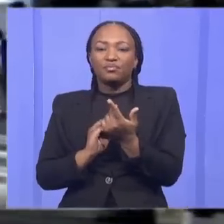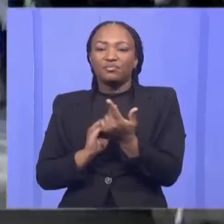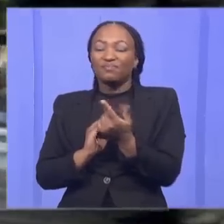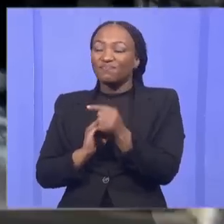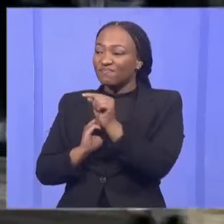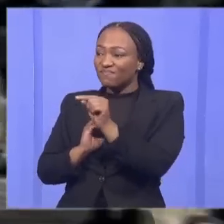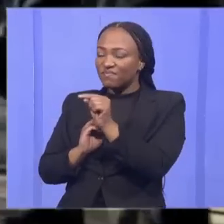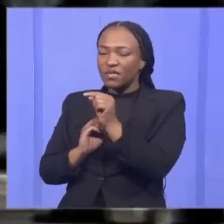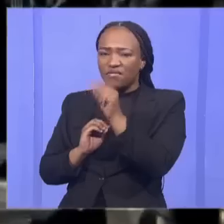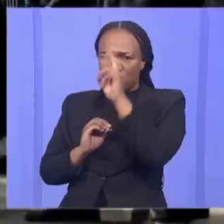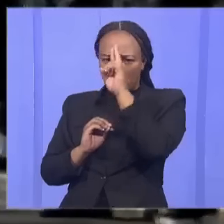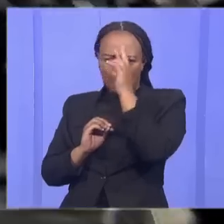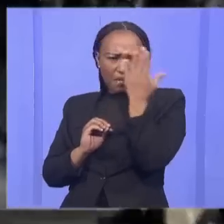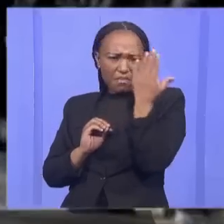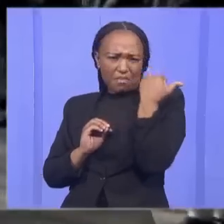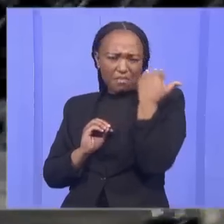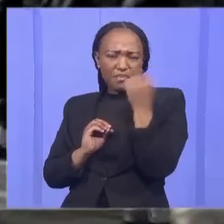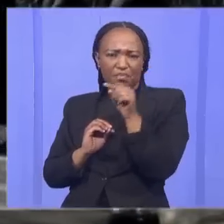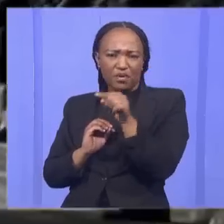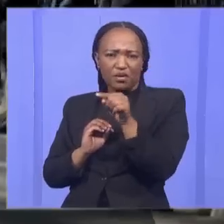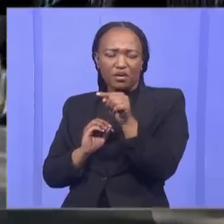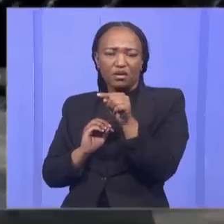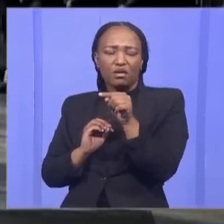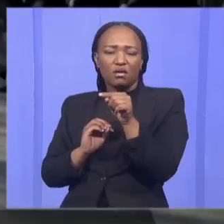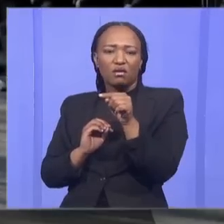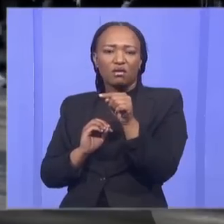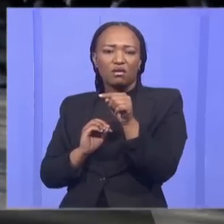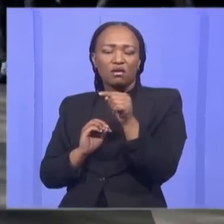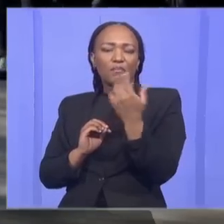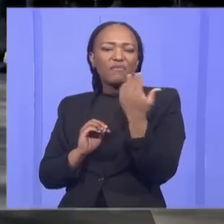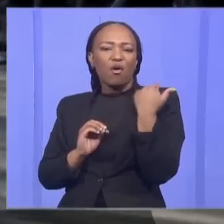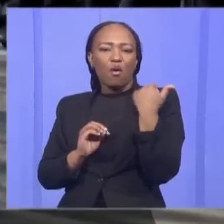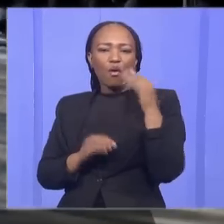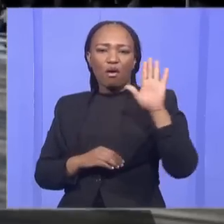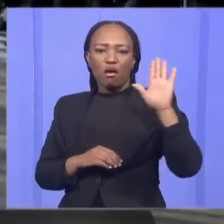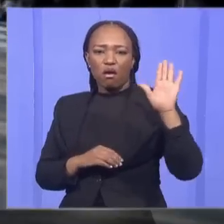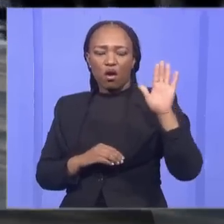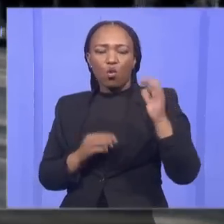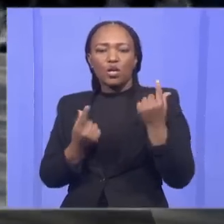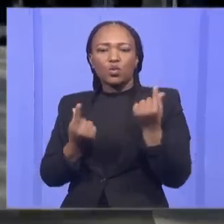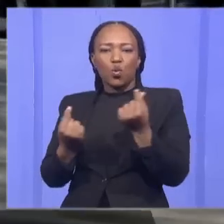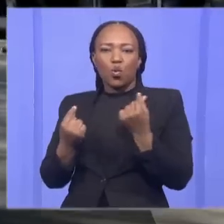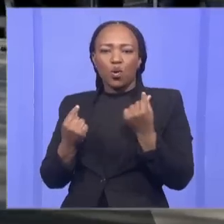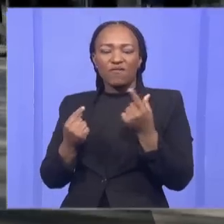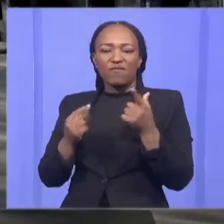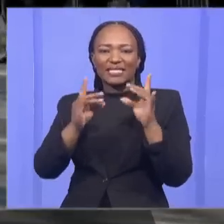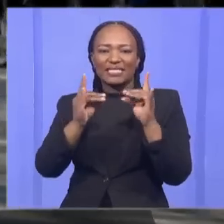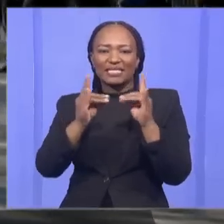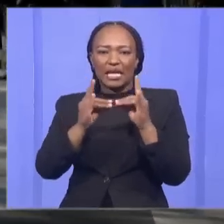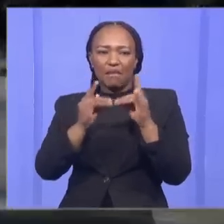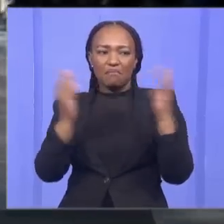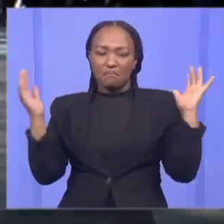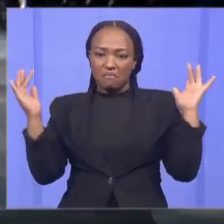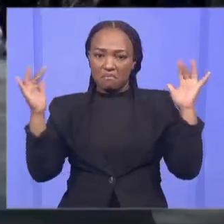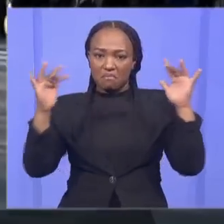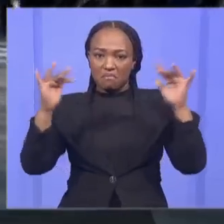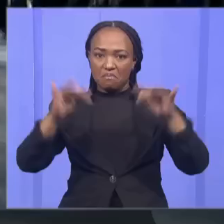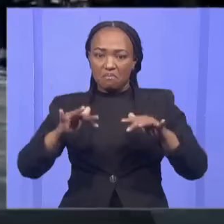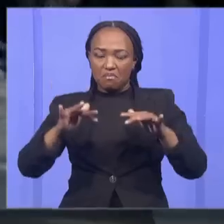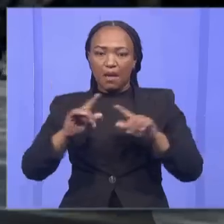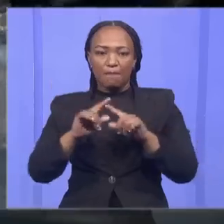recall, the battalion was actually pledged for if we are going to a stadium. However, at this point in